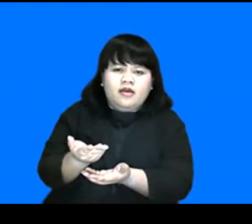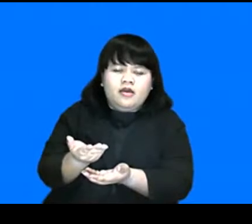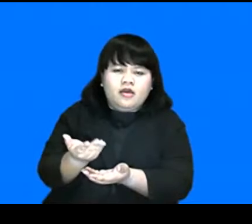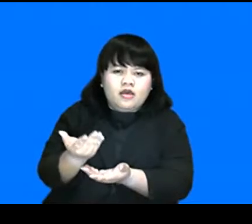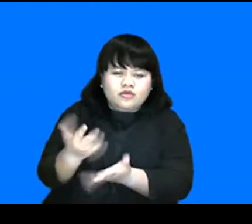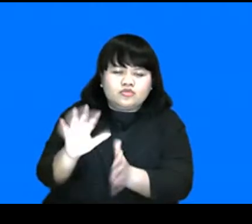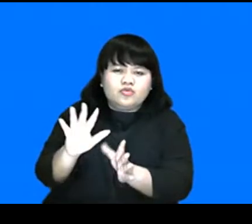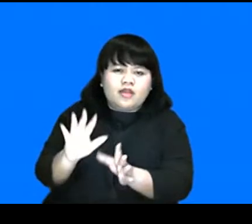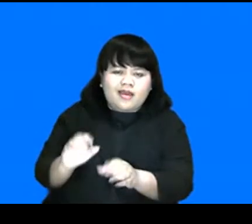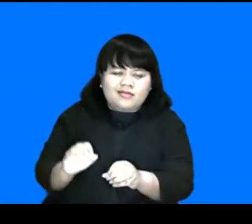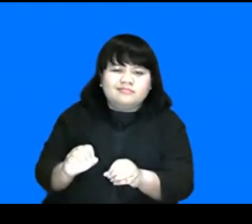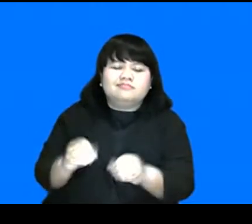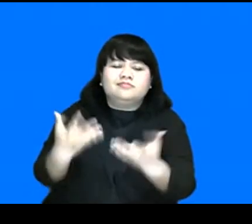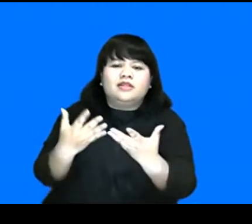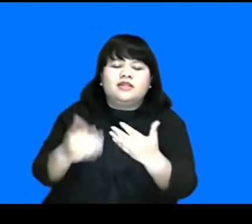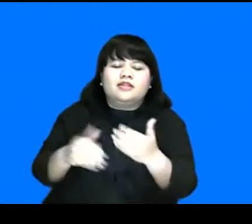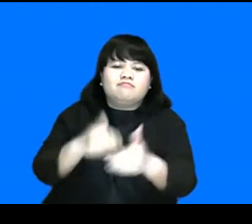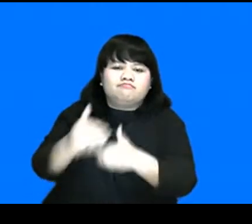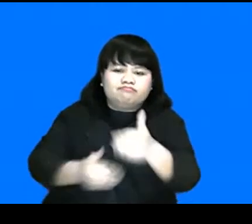and each and every time.